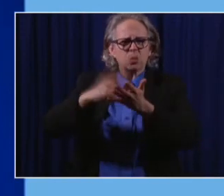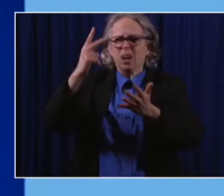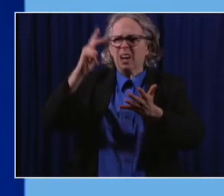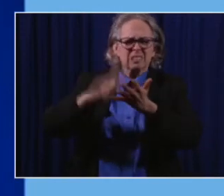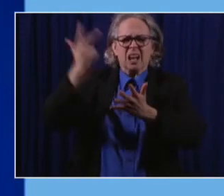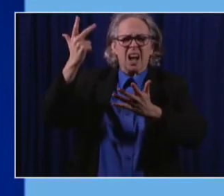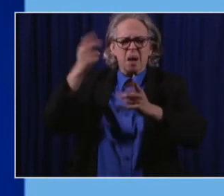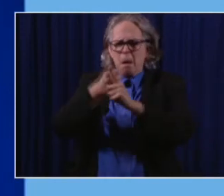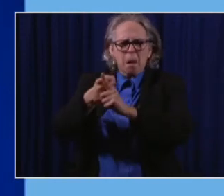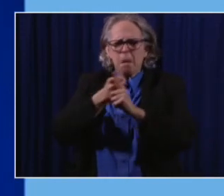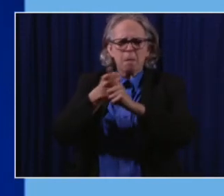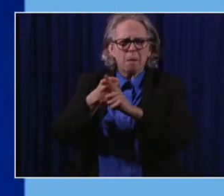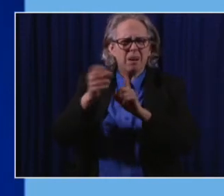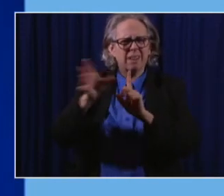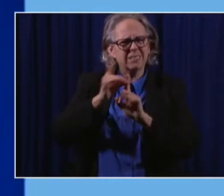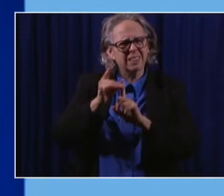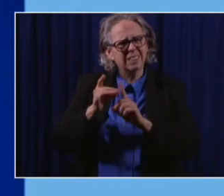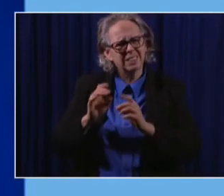I